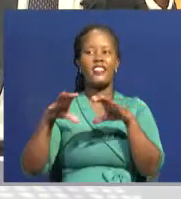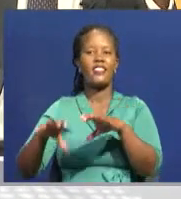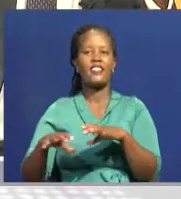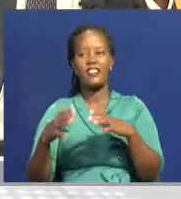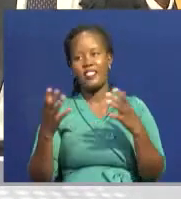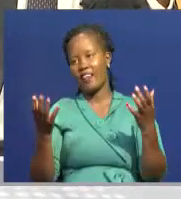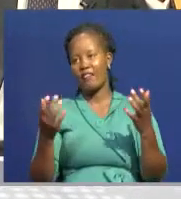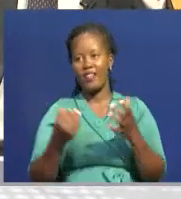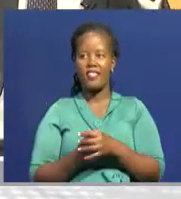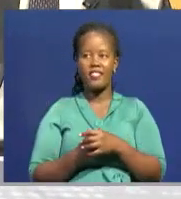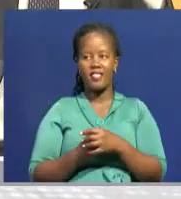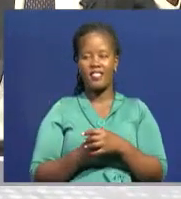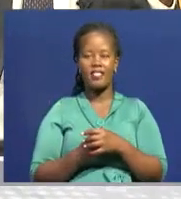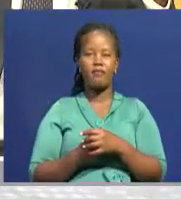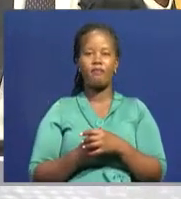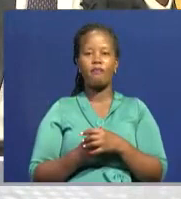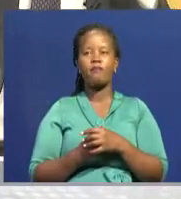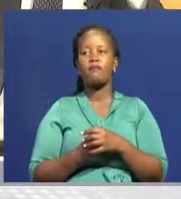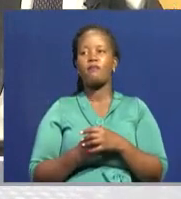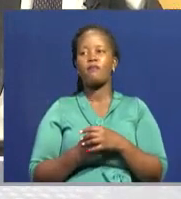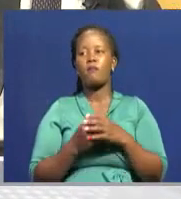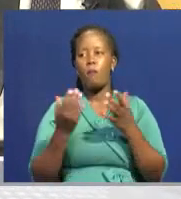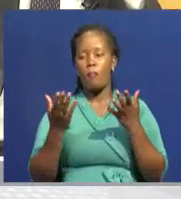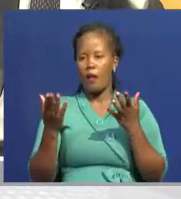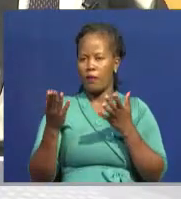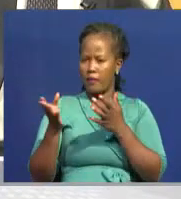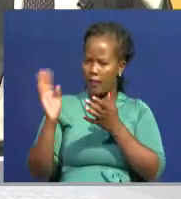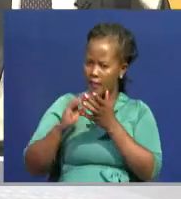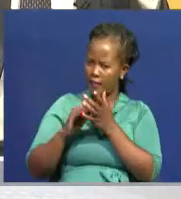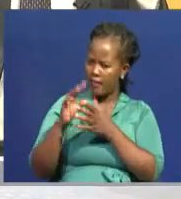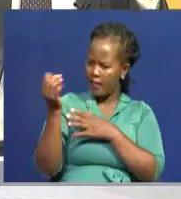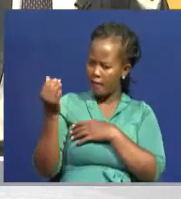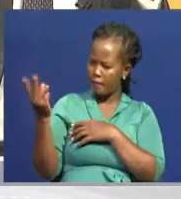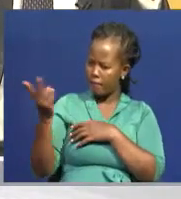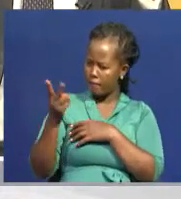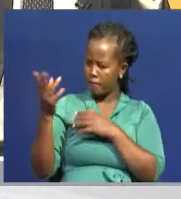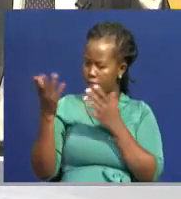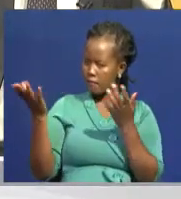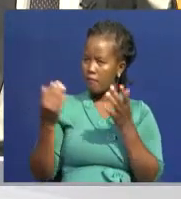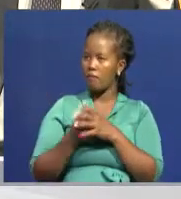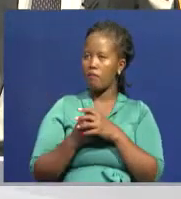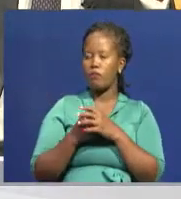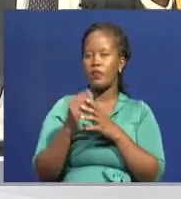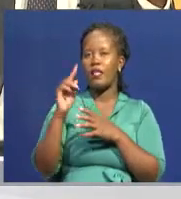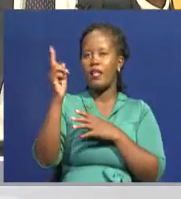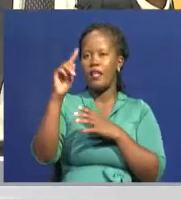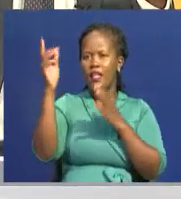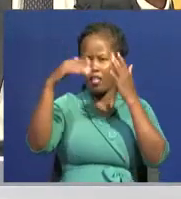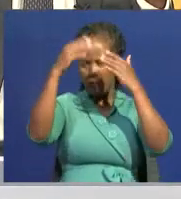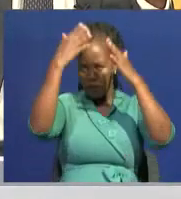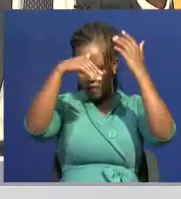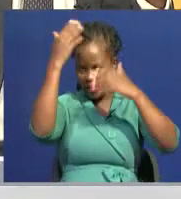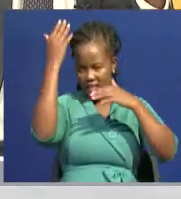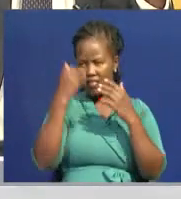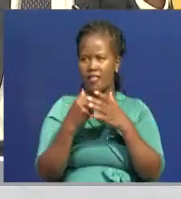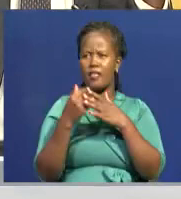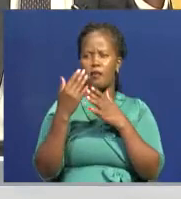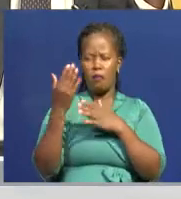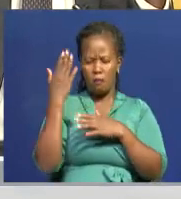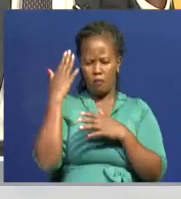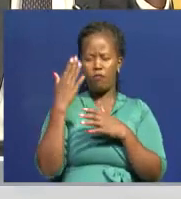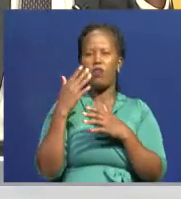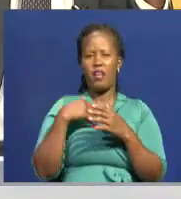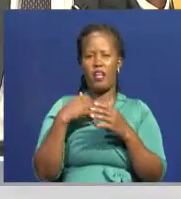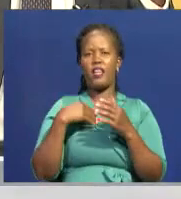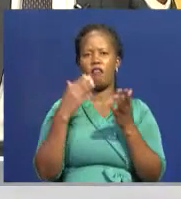true. Unfortunately, yes. Yes, and let me go back to you, Ocheng. I'm looking at University of Nairobi. I was at a function